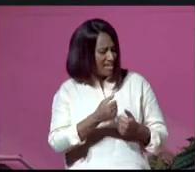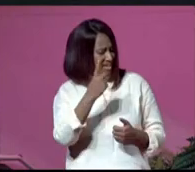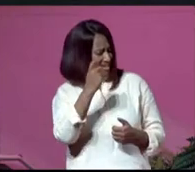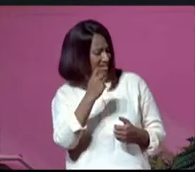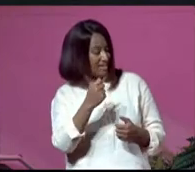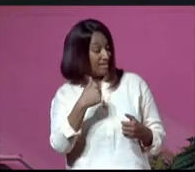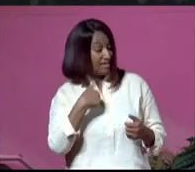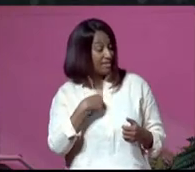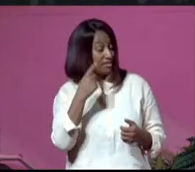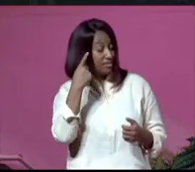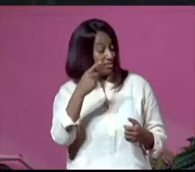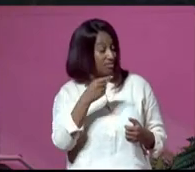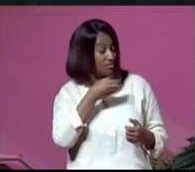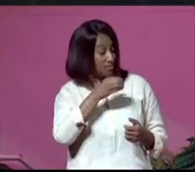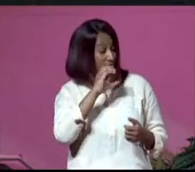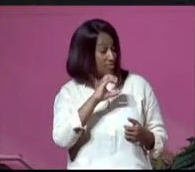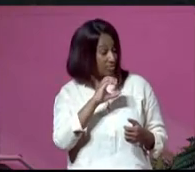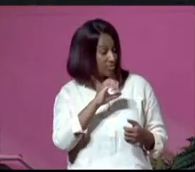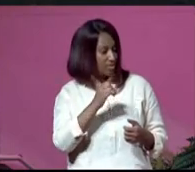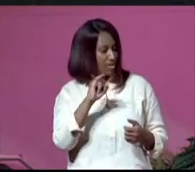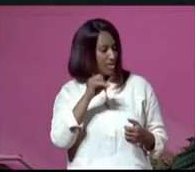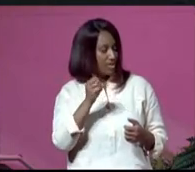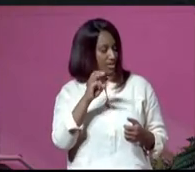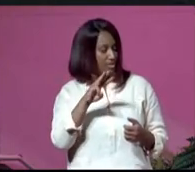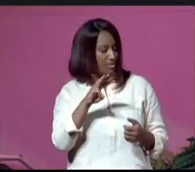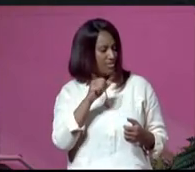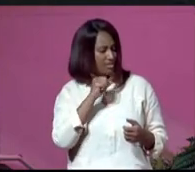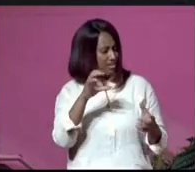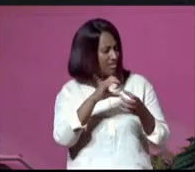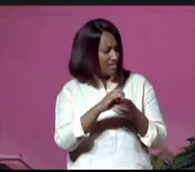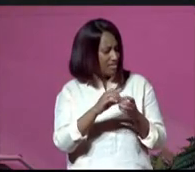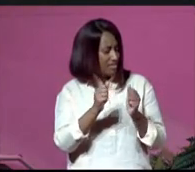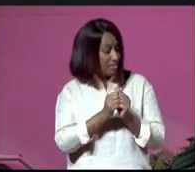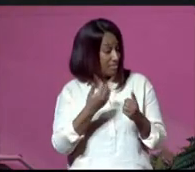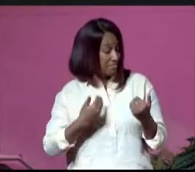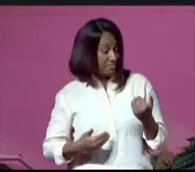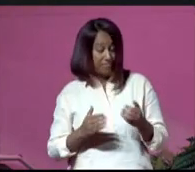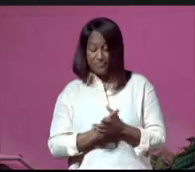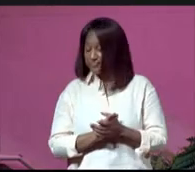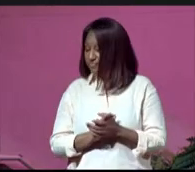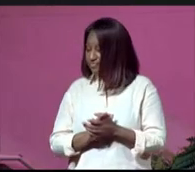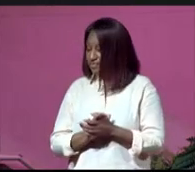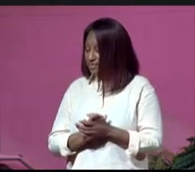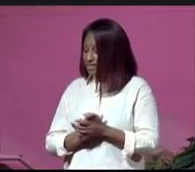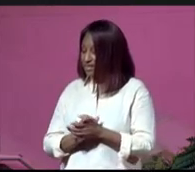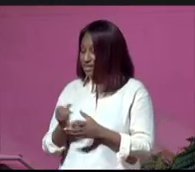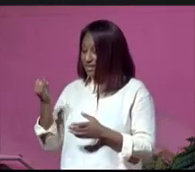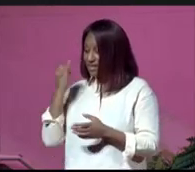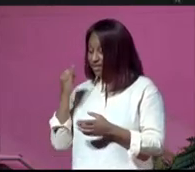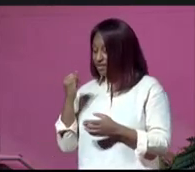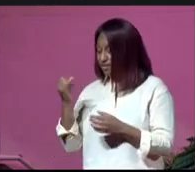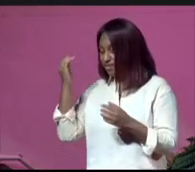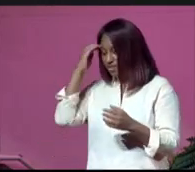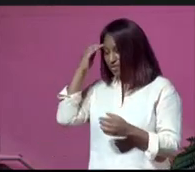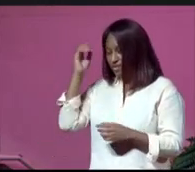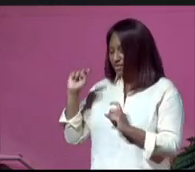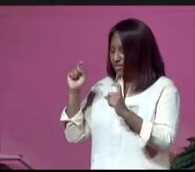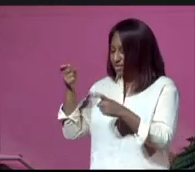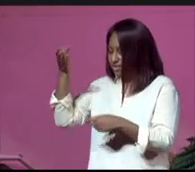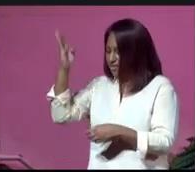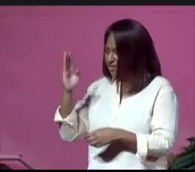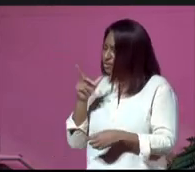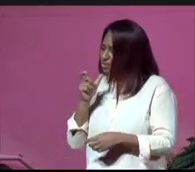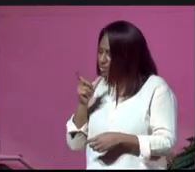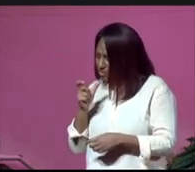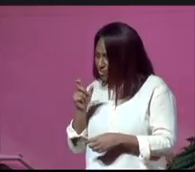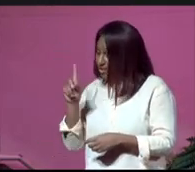ask me for a drink? For Jews do not associate with Samaritans. Jesus answered her, if you knew the gift of God and who it is that